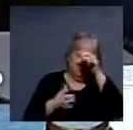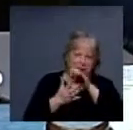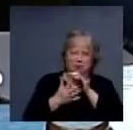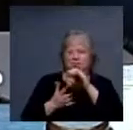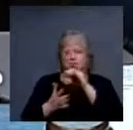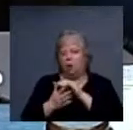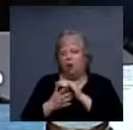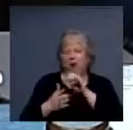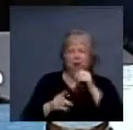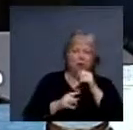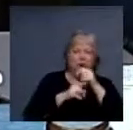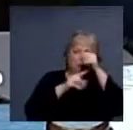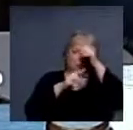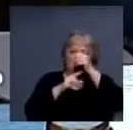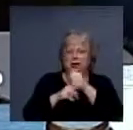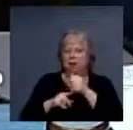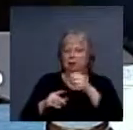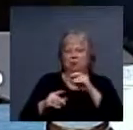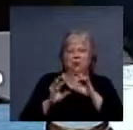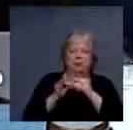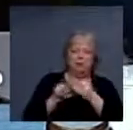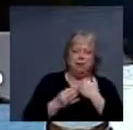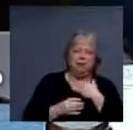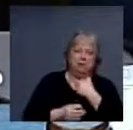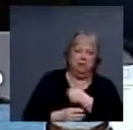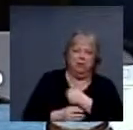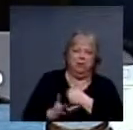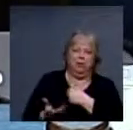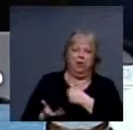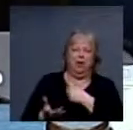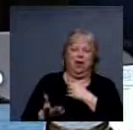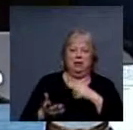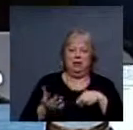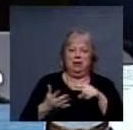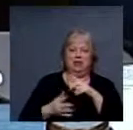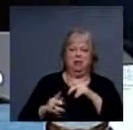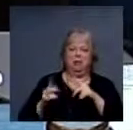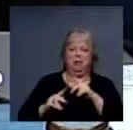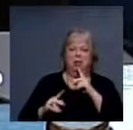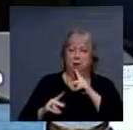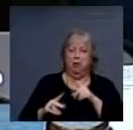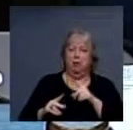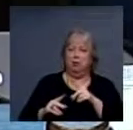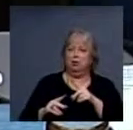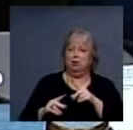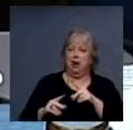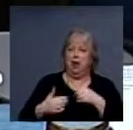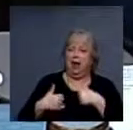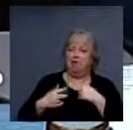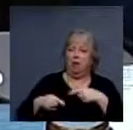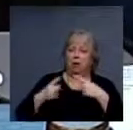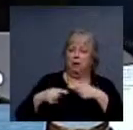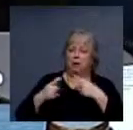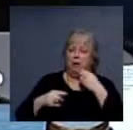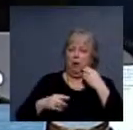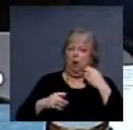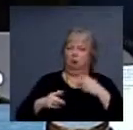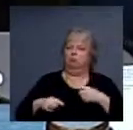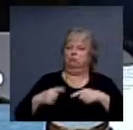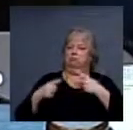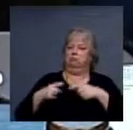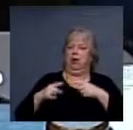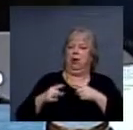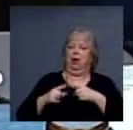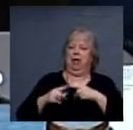and the point that has been made is that these people are settling their domestic disputes